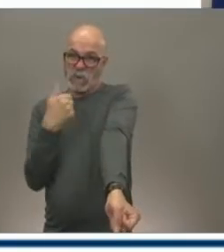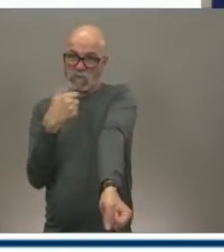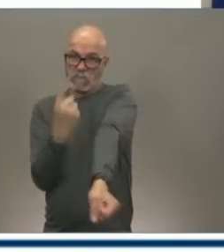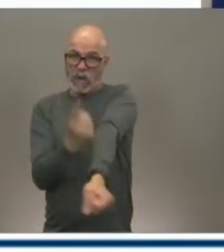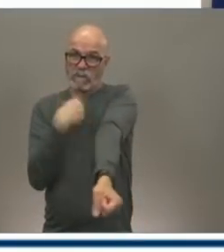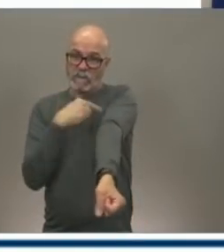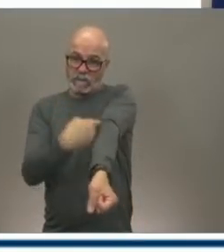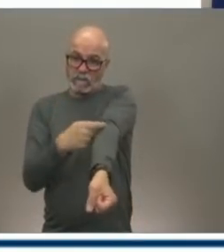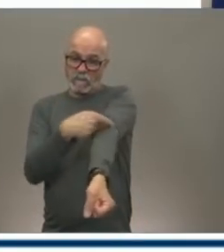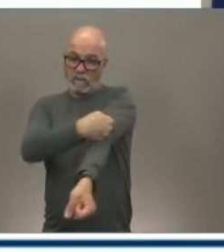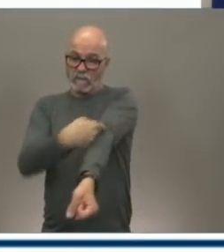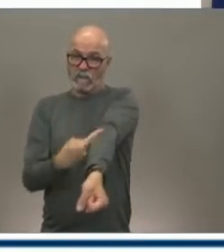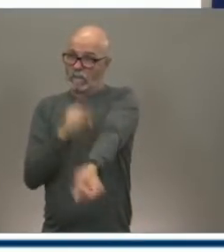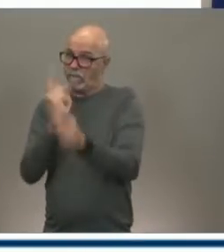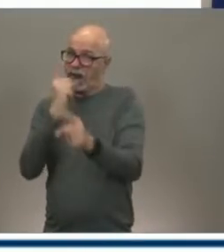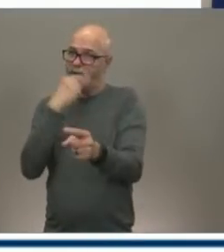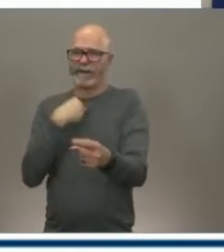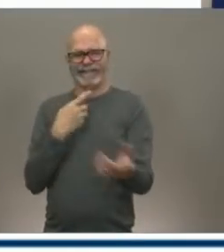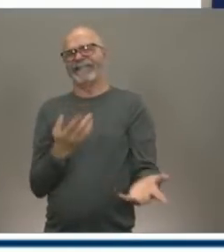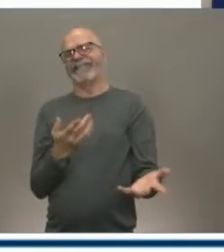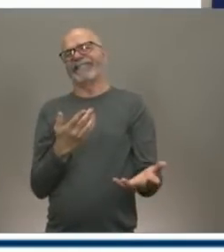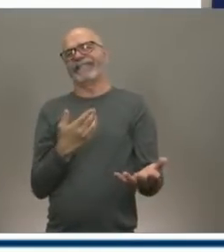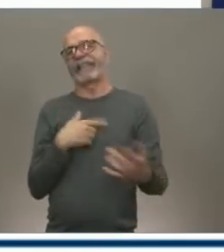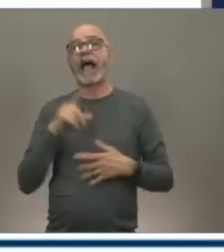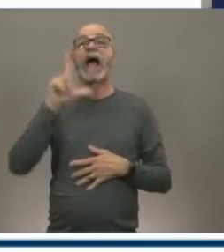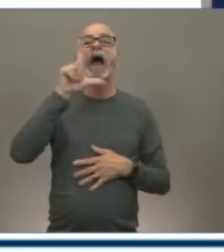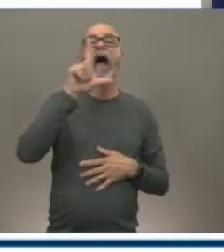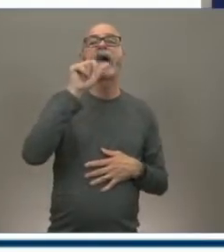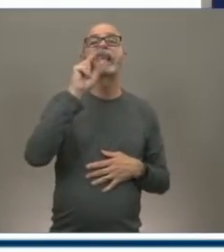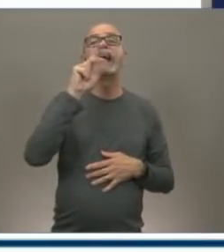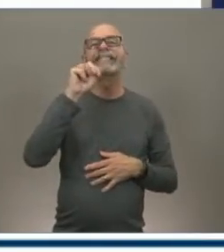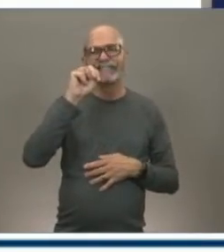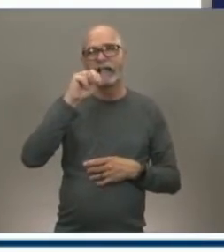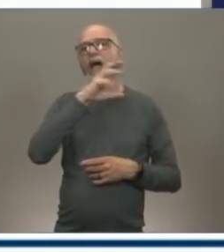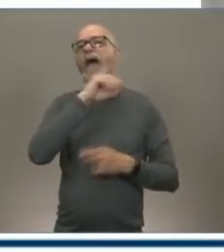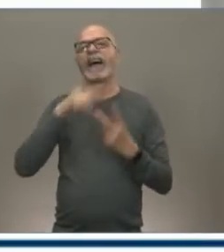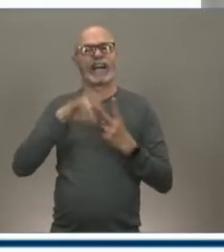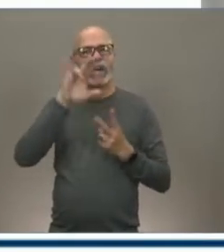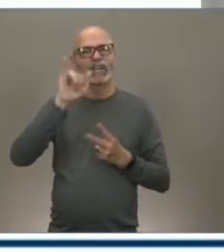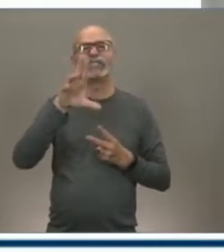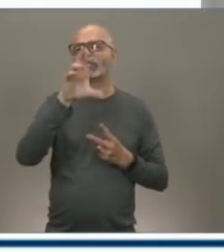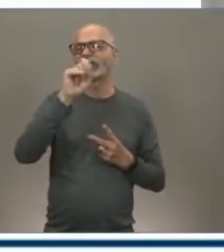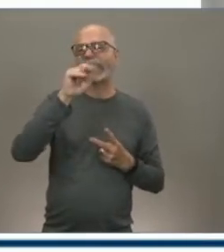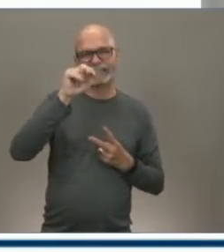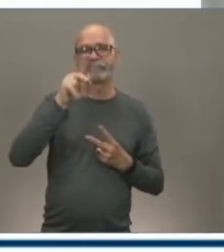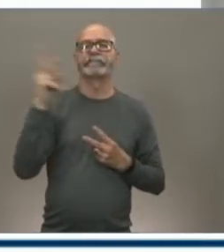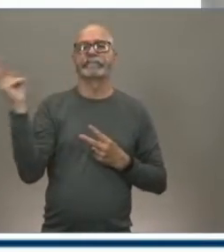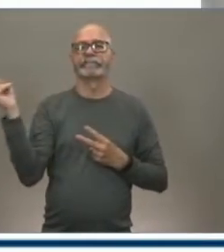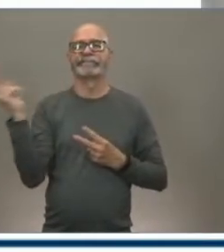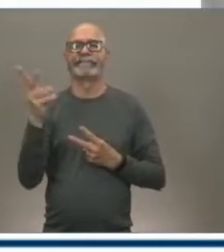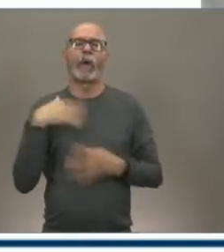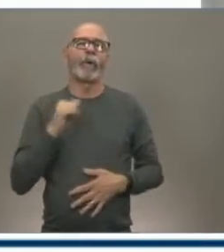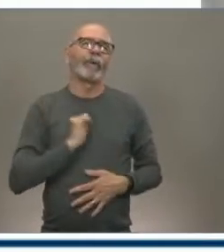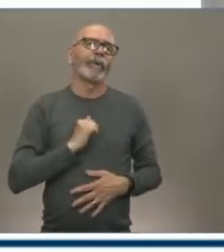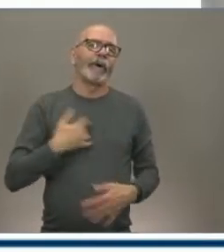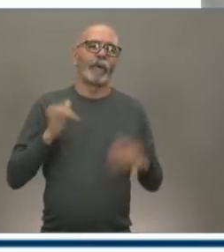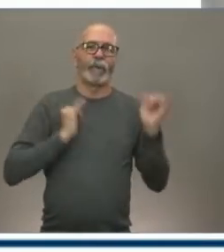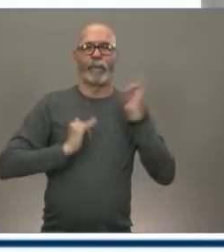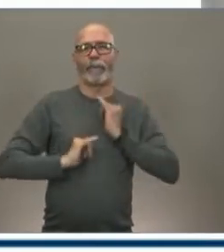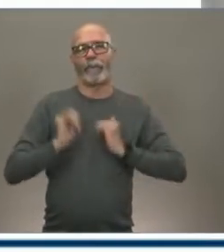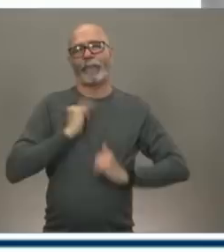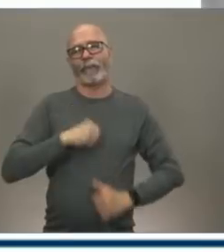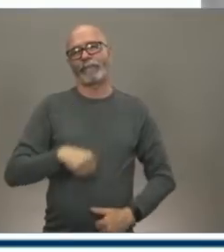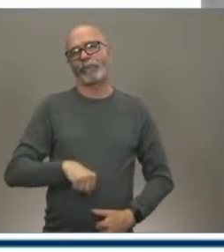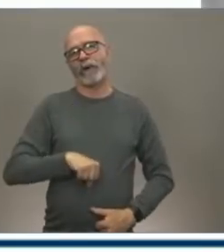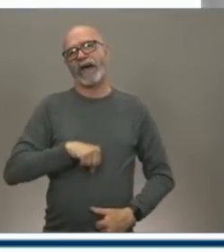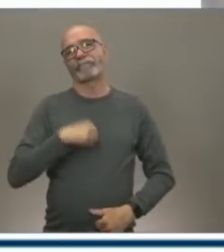looks great, and I'm really proud of both of you. And even though I'm not going to get a chance to see you over this holiday, it is a small price to pay when we're going to